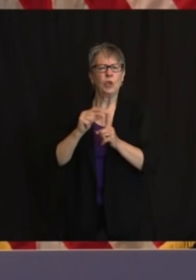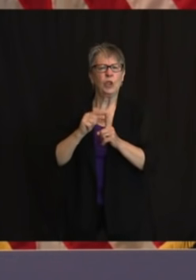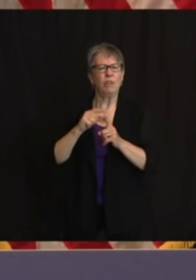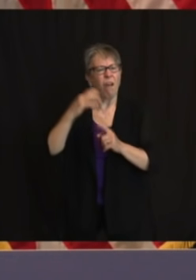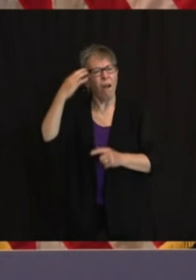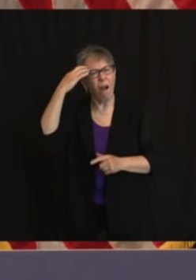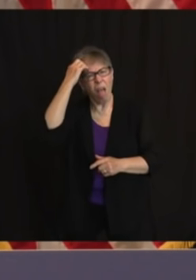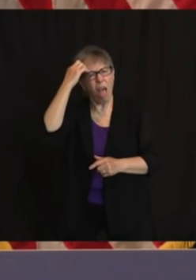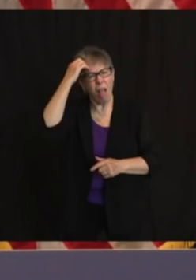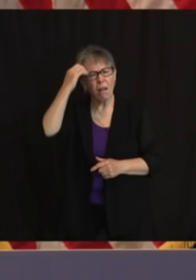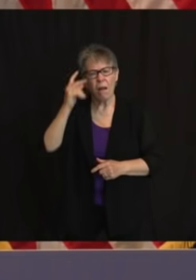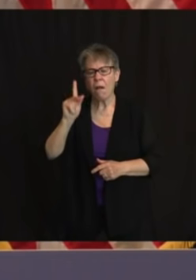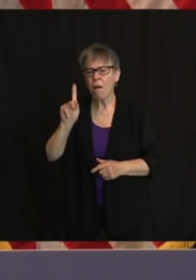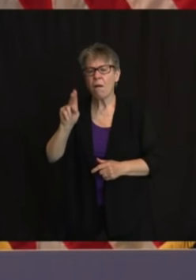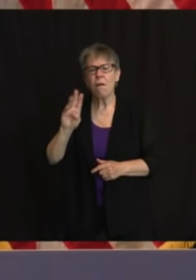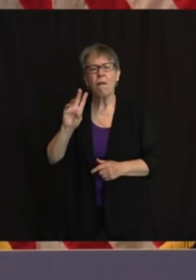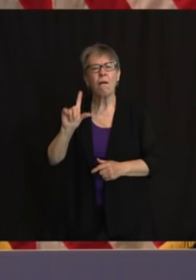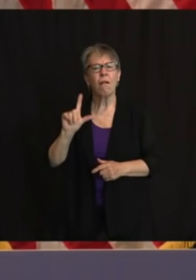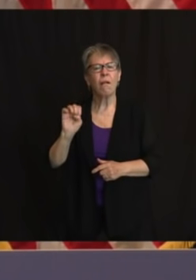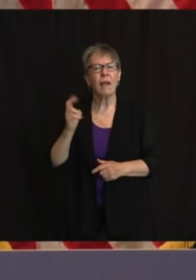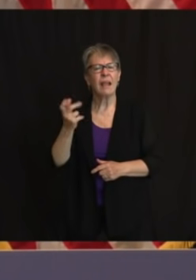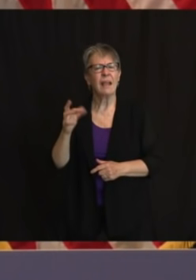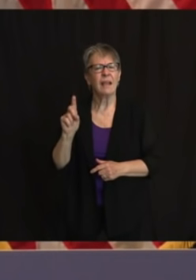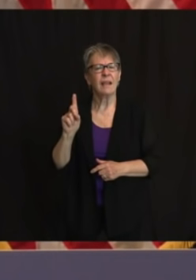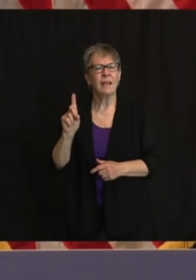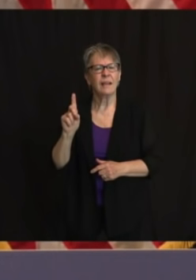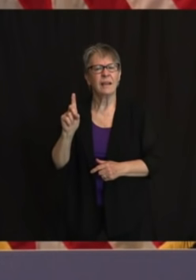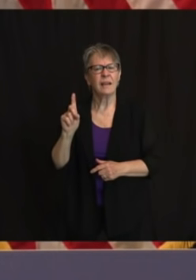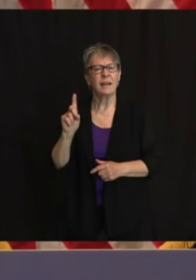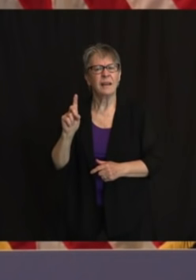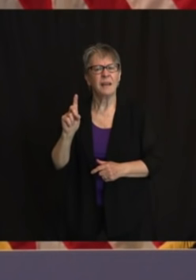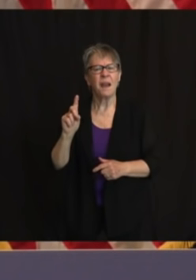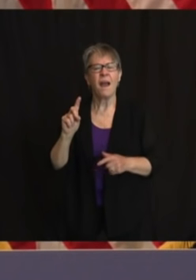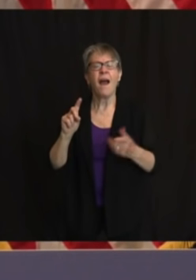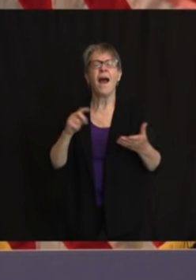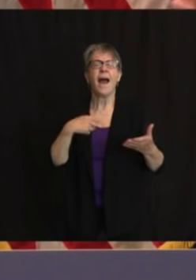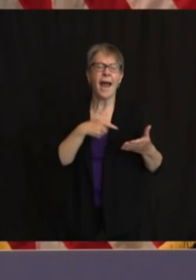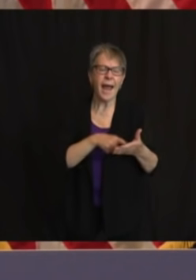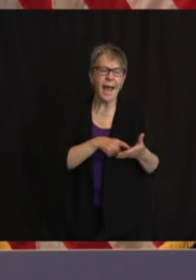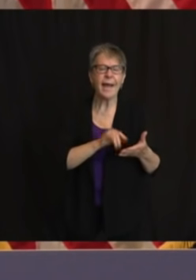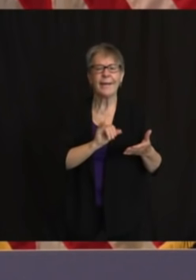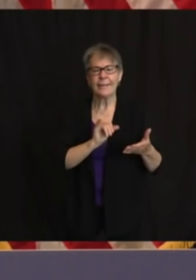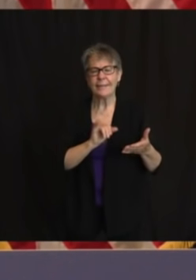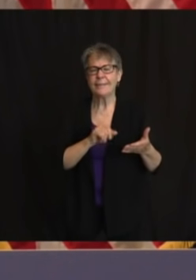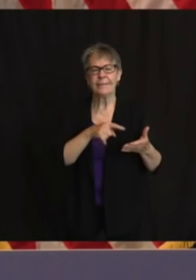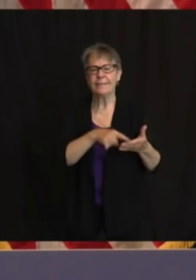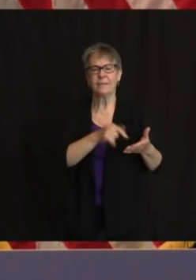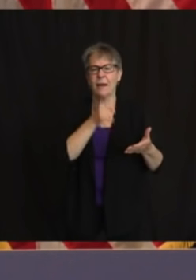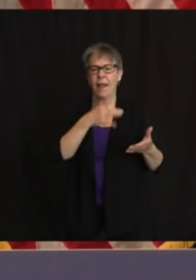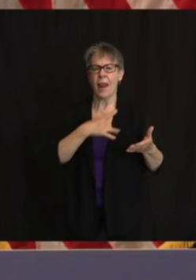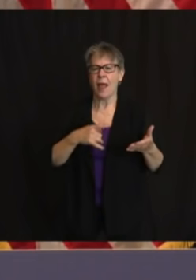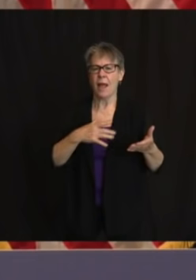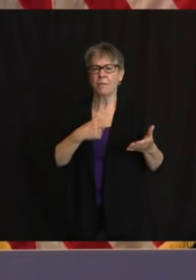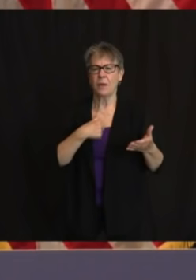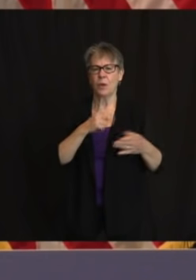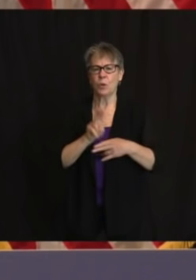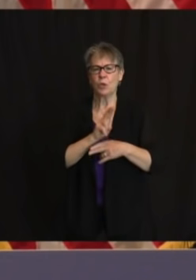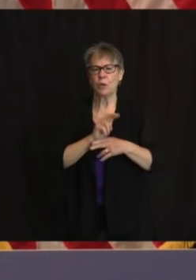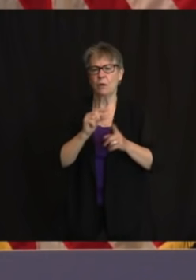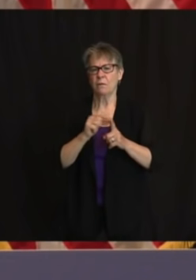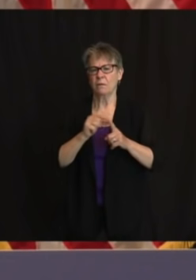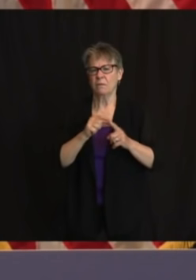person, which I think is with all due respect, quite consistent with some of the behavior. Martell, we're going to start over here, with some of the